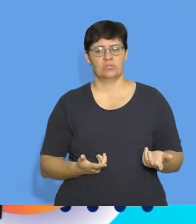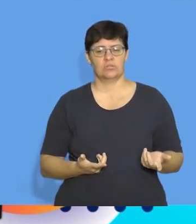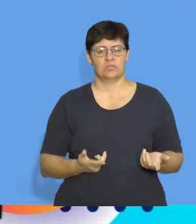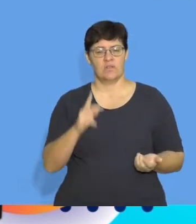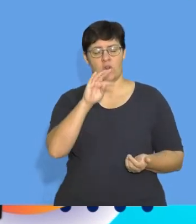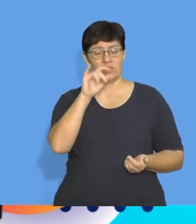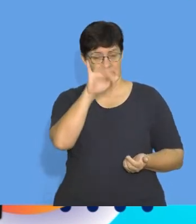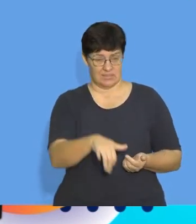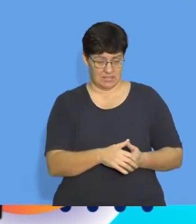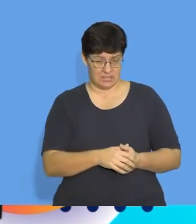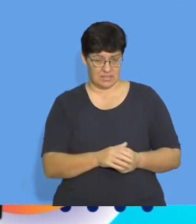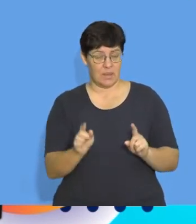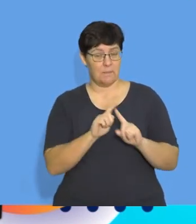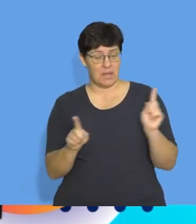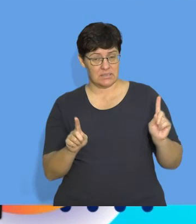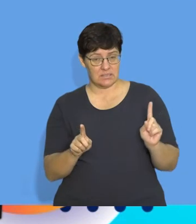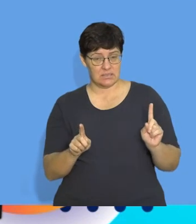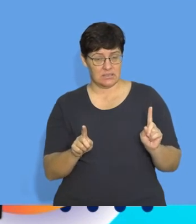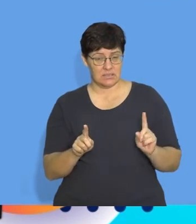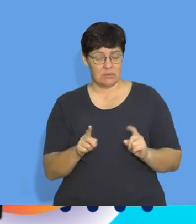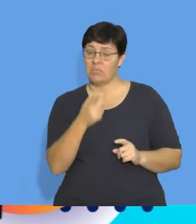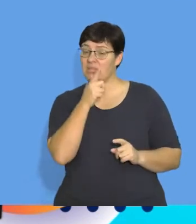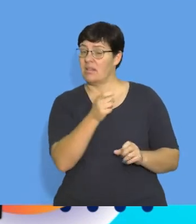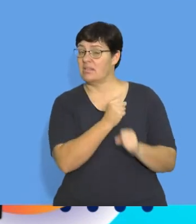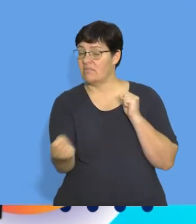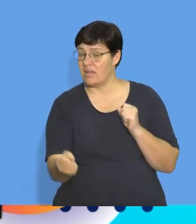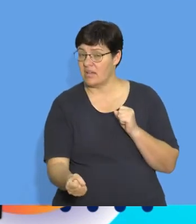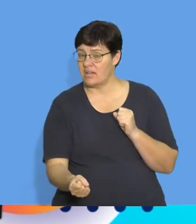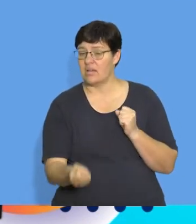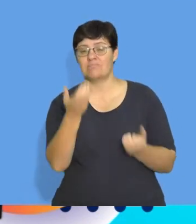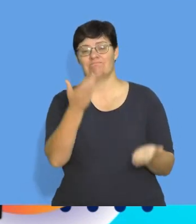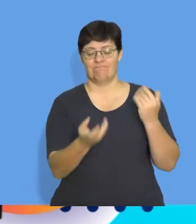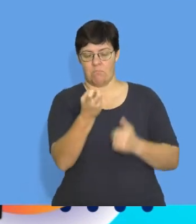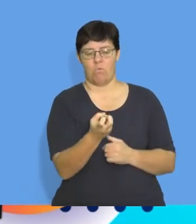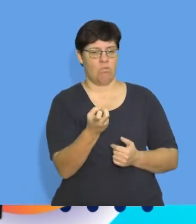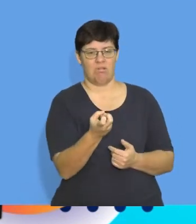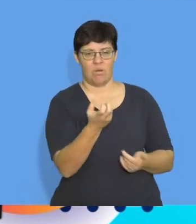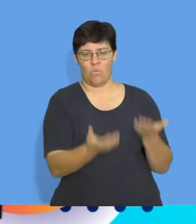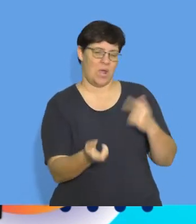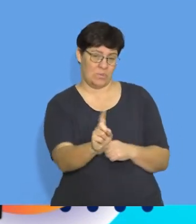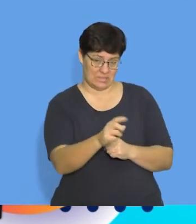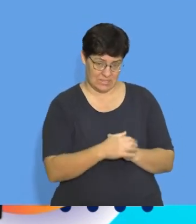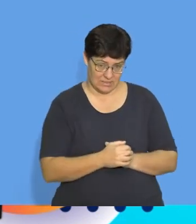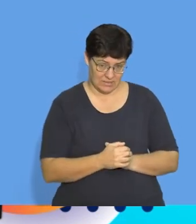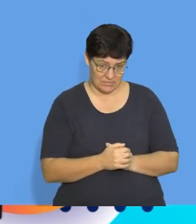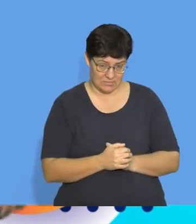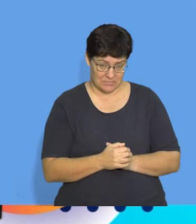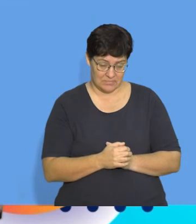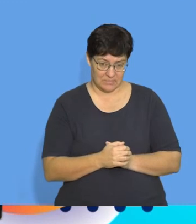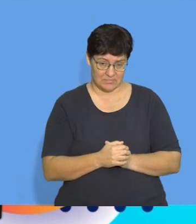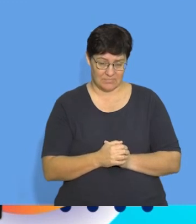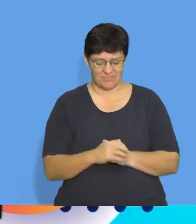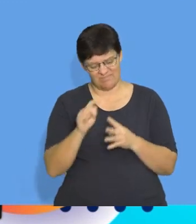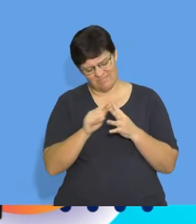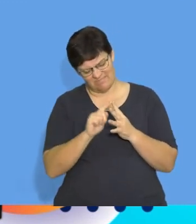velocity. However, what didn't I tell you? The mass of the ball. Okay? There's lots of